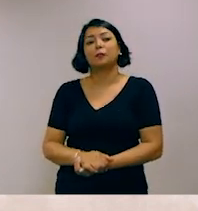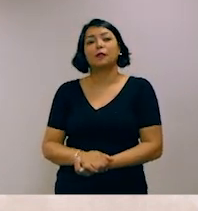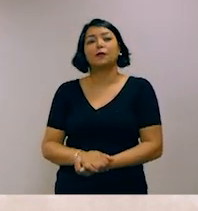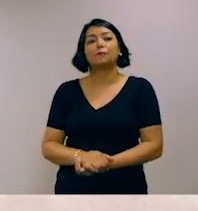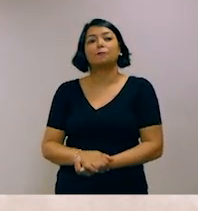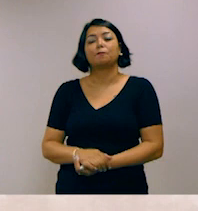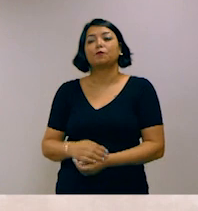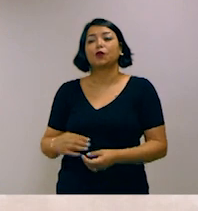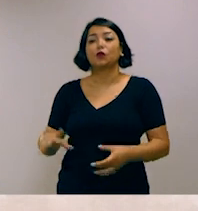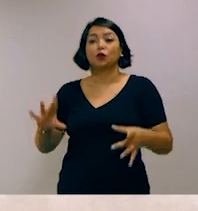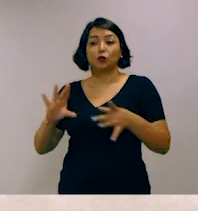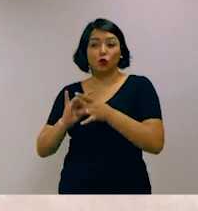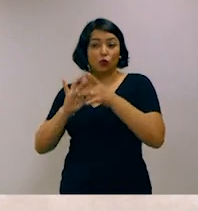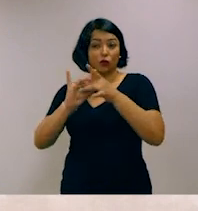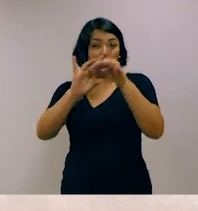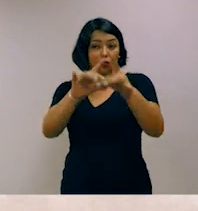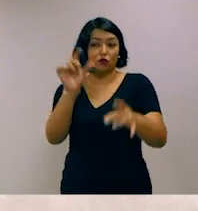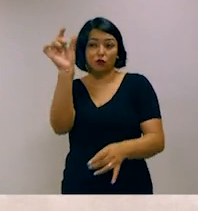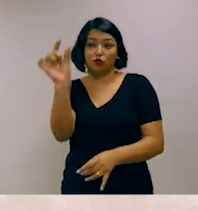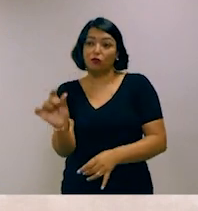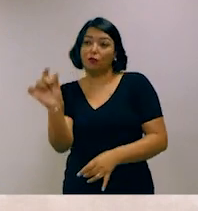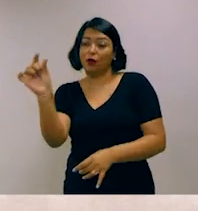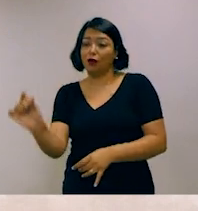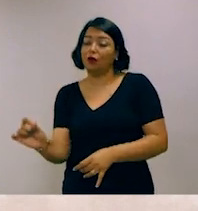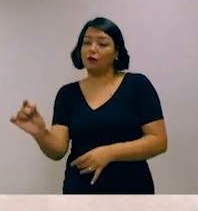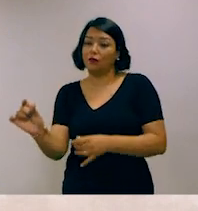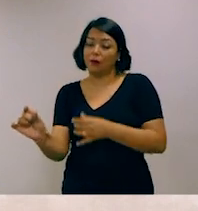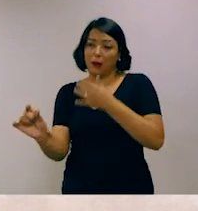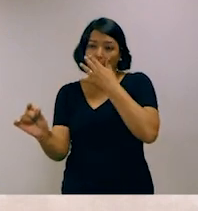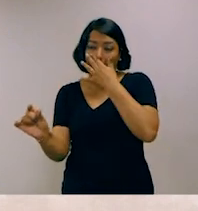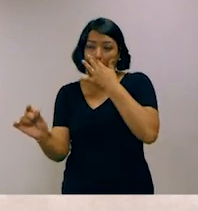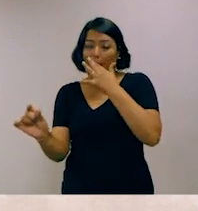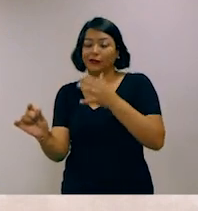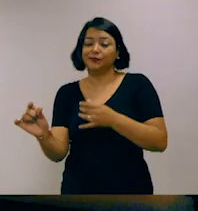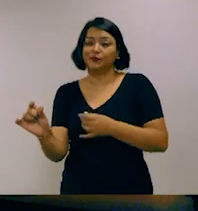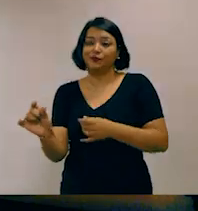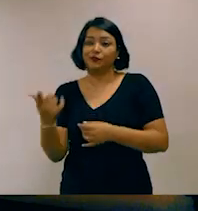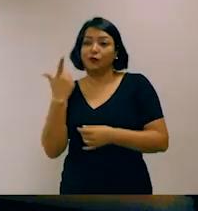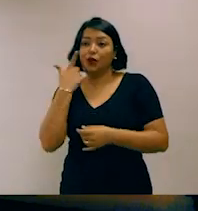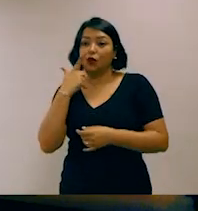skipgram from a context of a word.